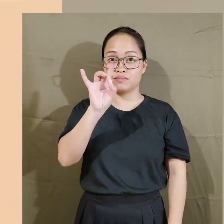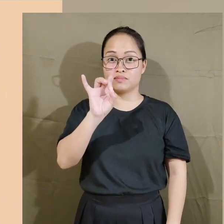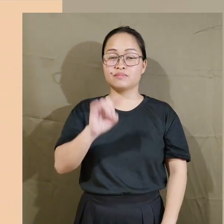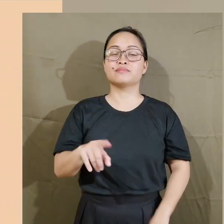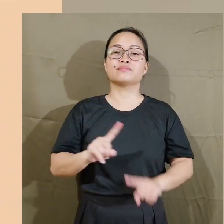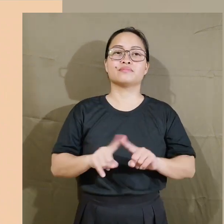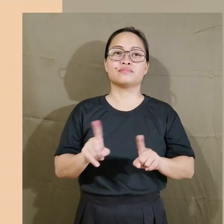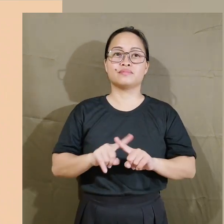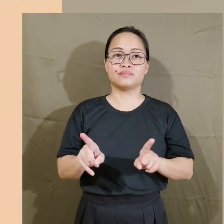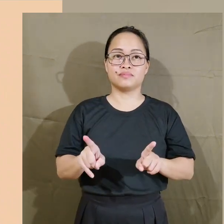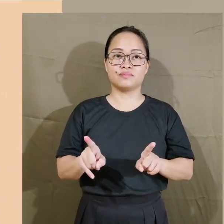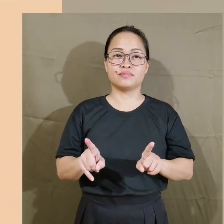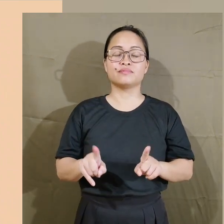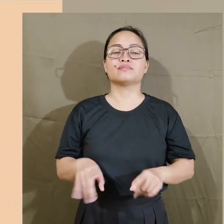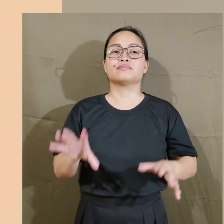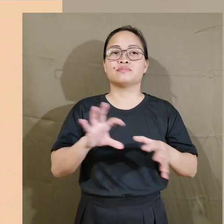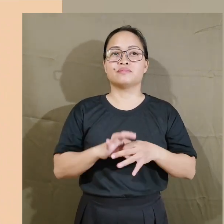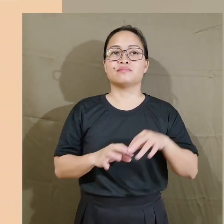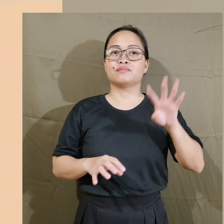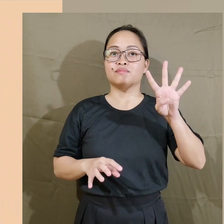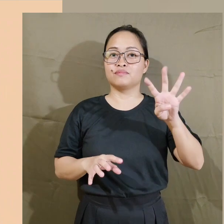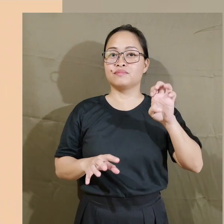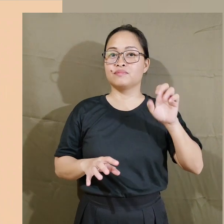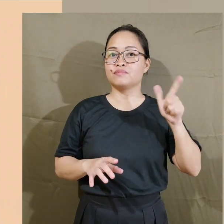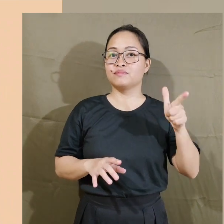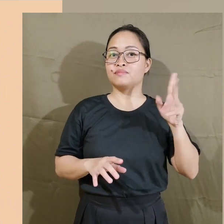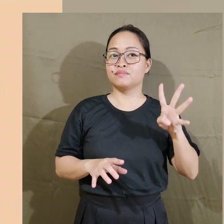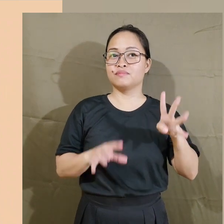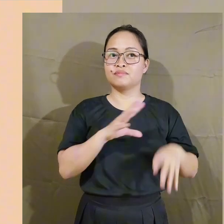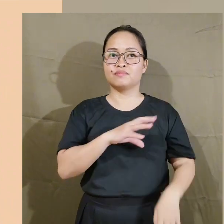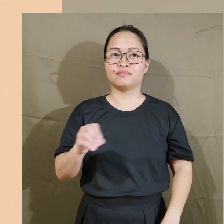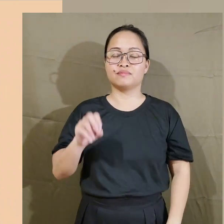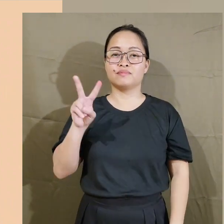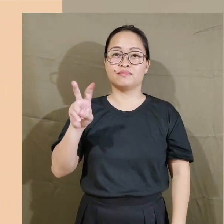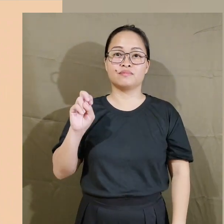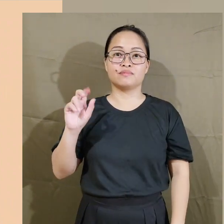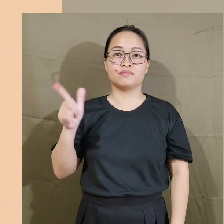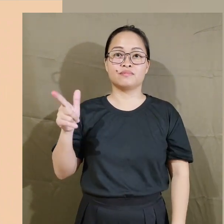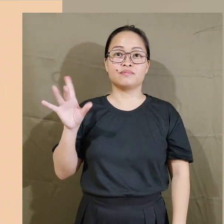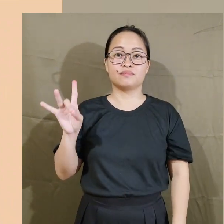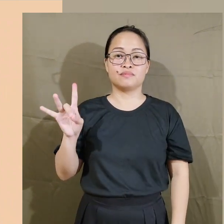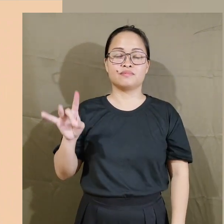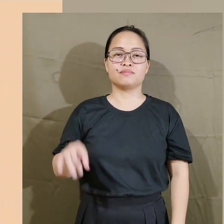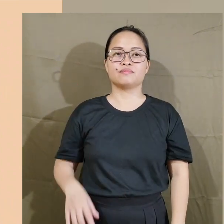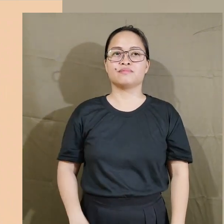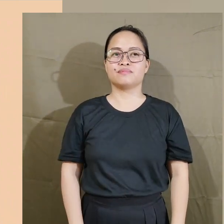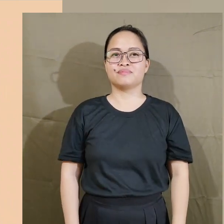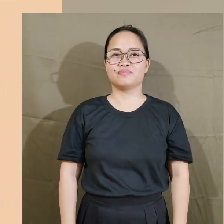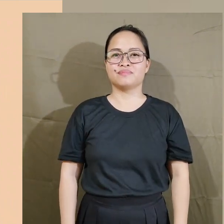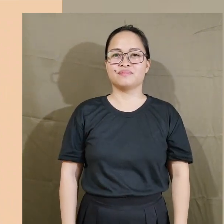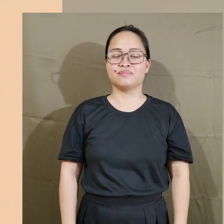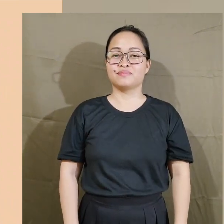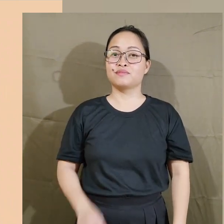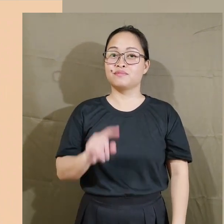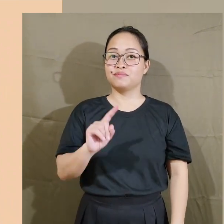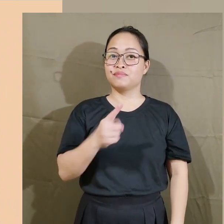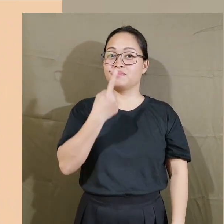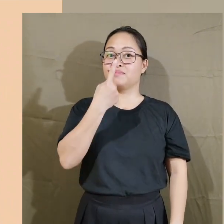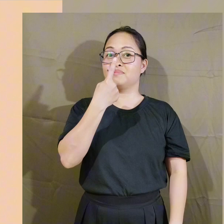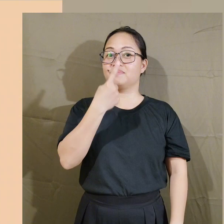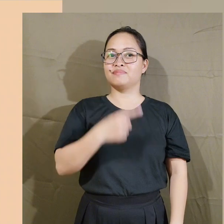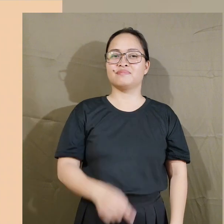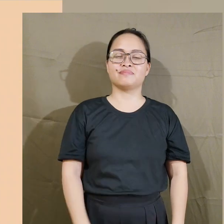Find the difference between 424 and 228.